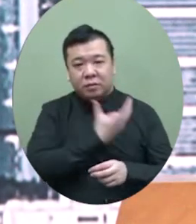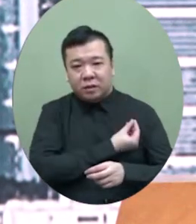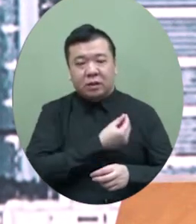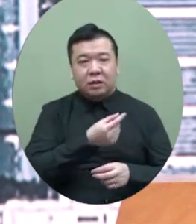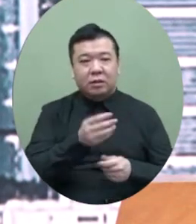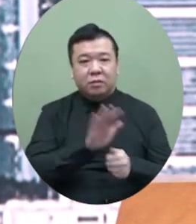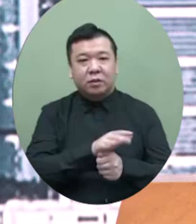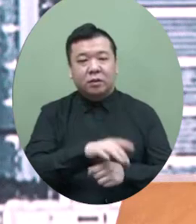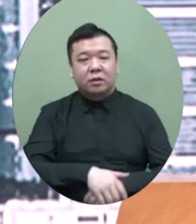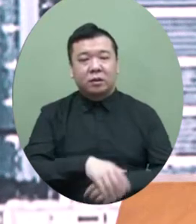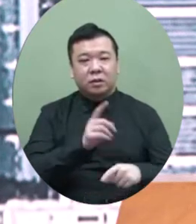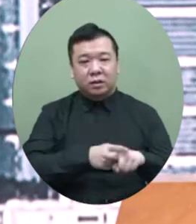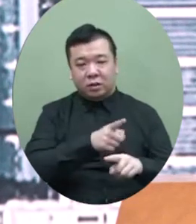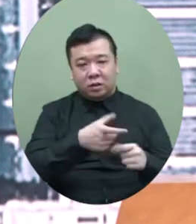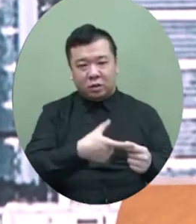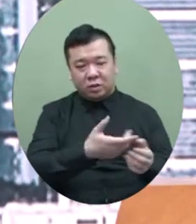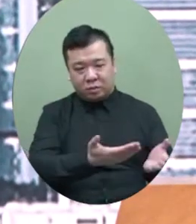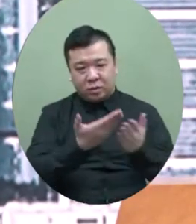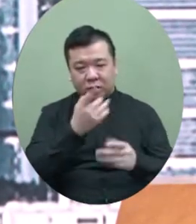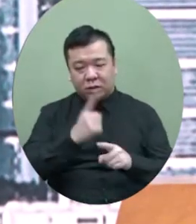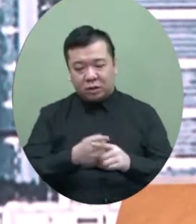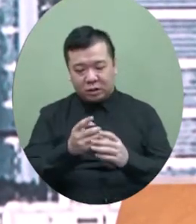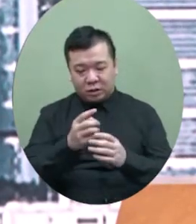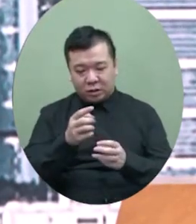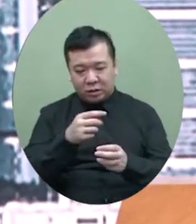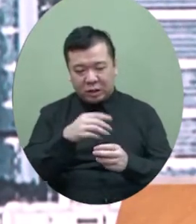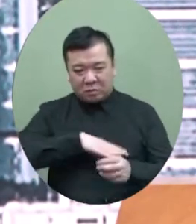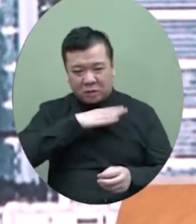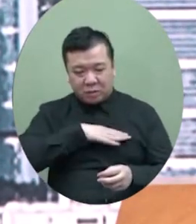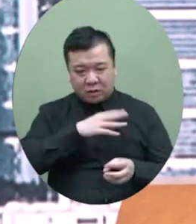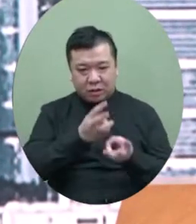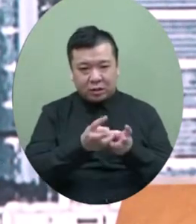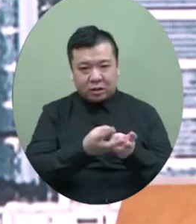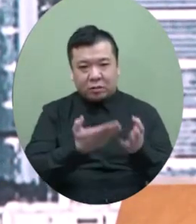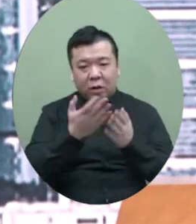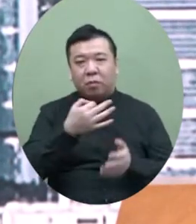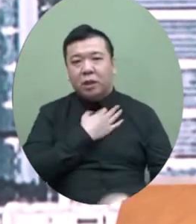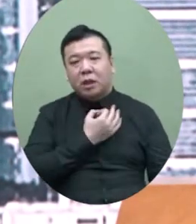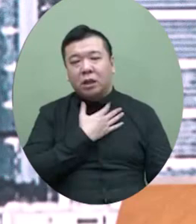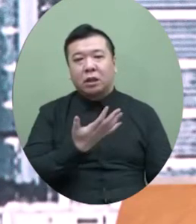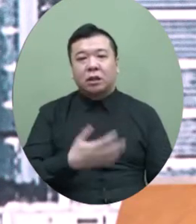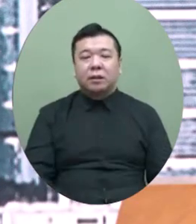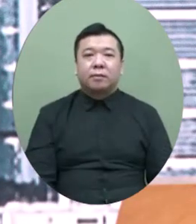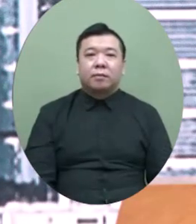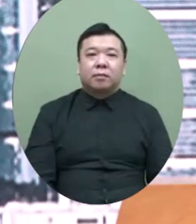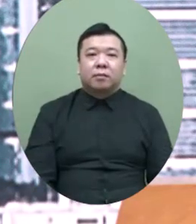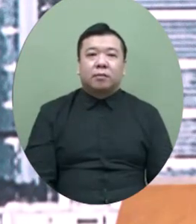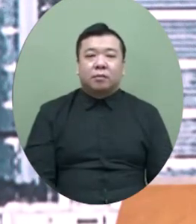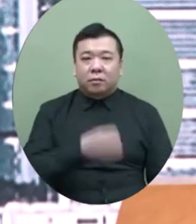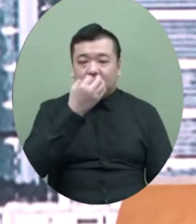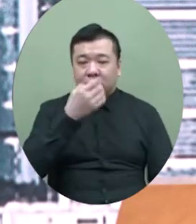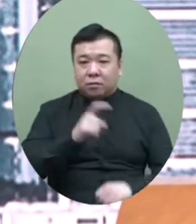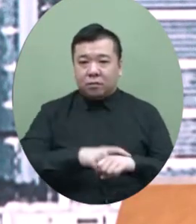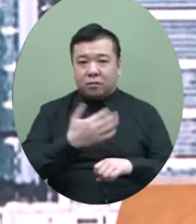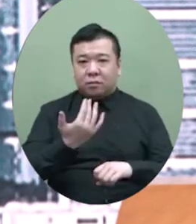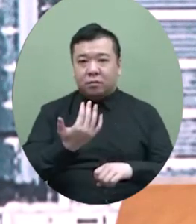data about the vaccine? And how confident are you that the Hong Kong will still be able to get its first batch of vaccines